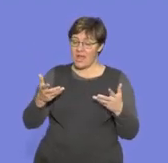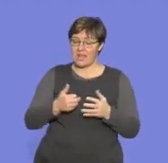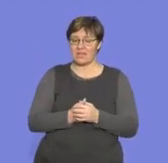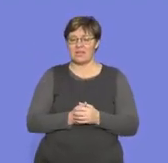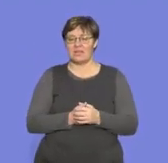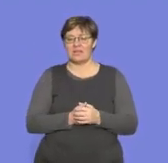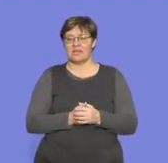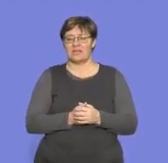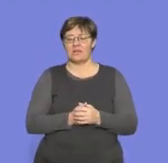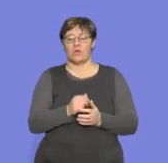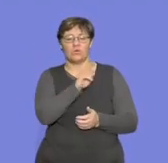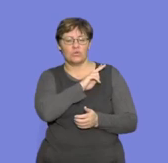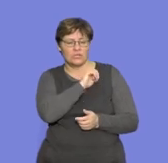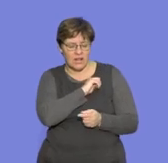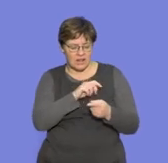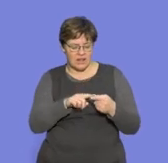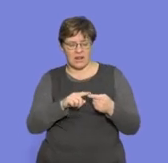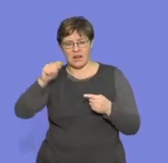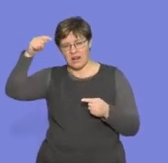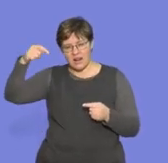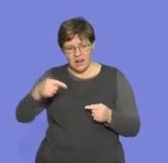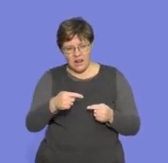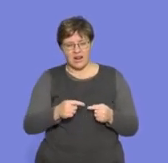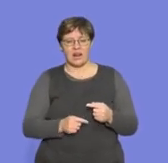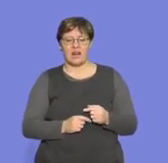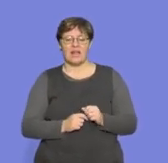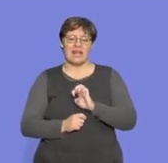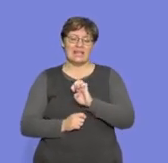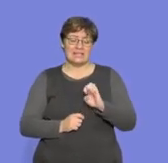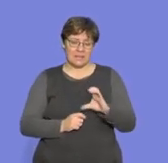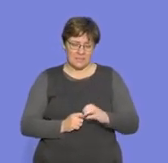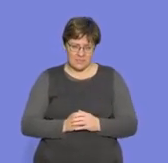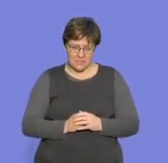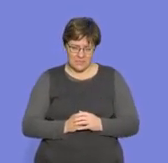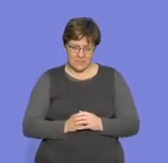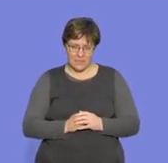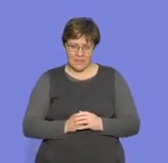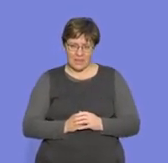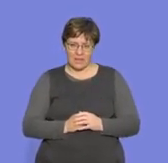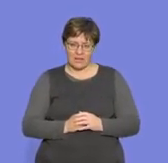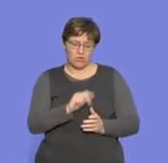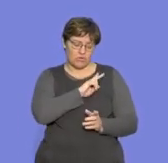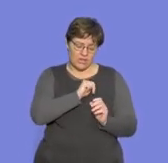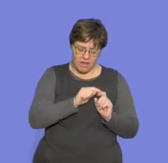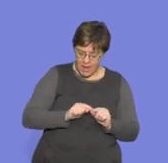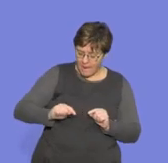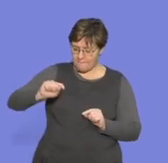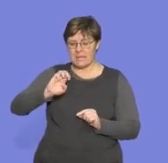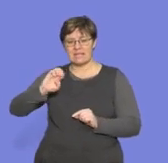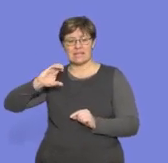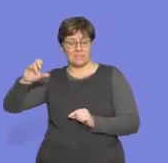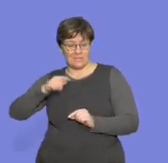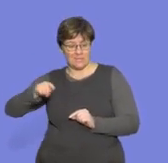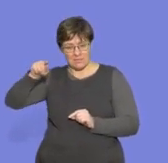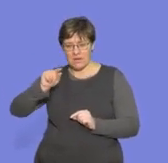see KZN coming towards the eastern Cape, and these are typically found as small scatterings